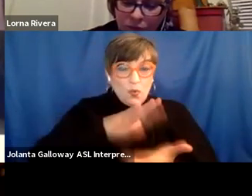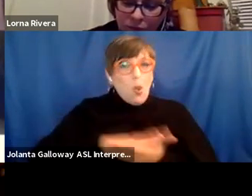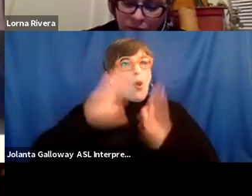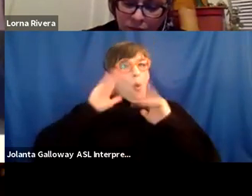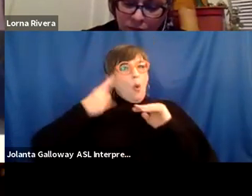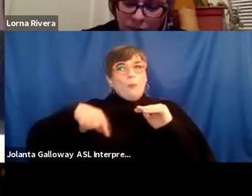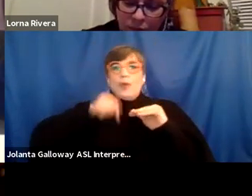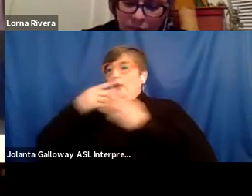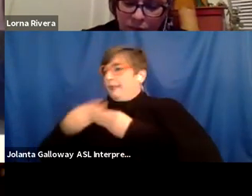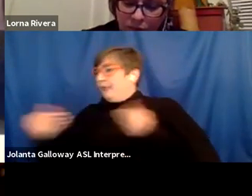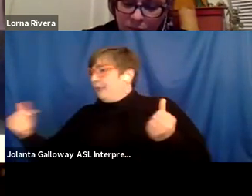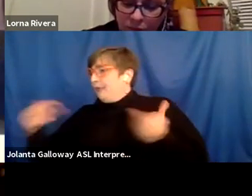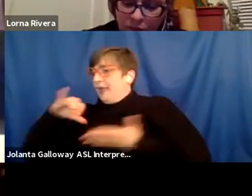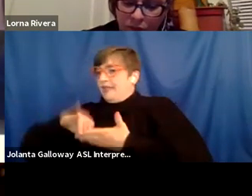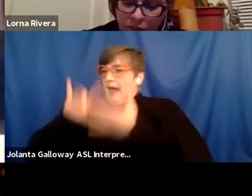know, a regular school year.